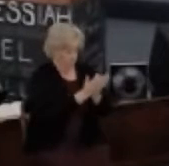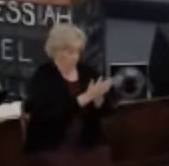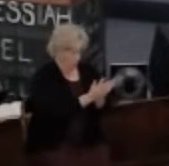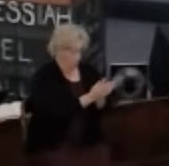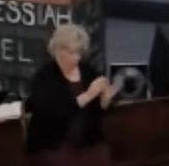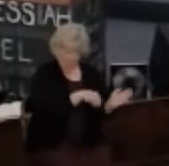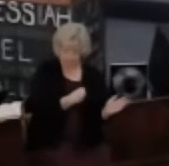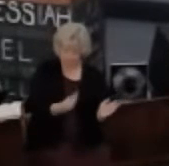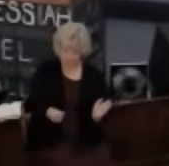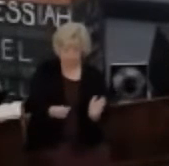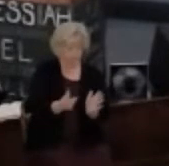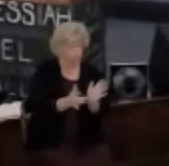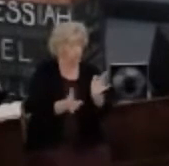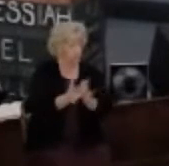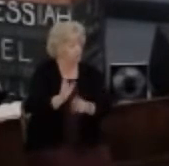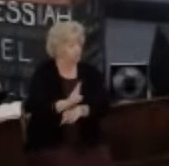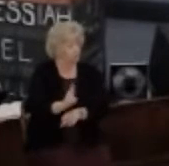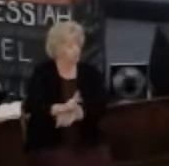over to Jesus.